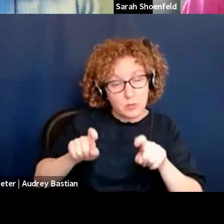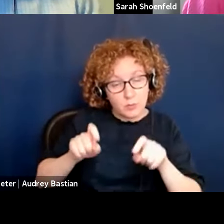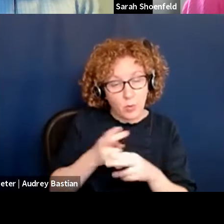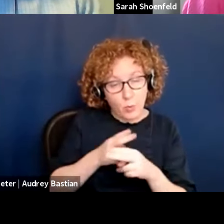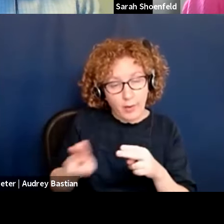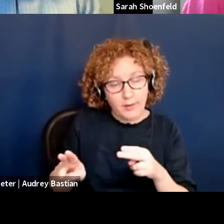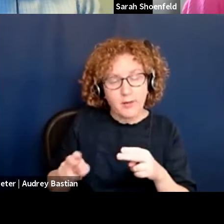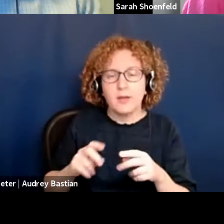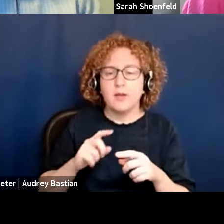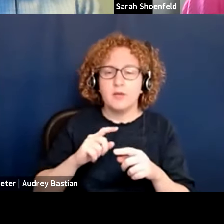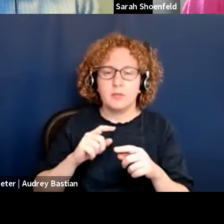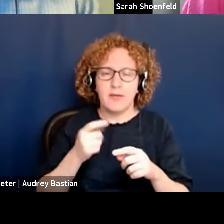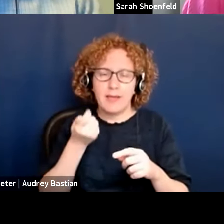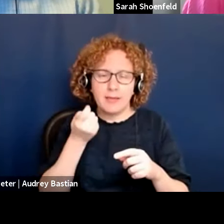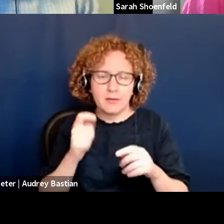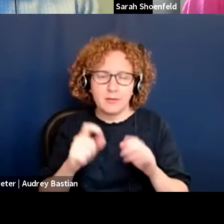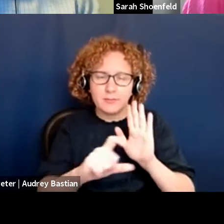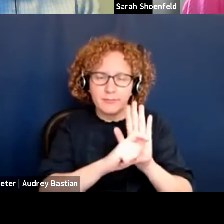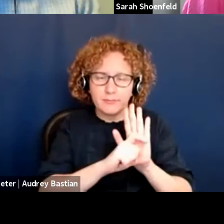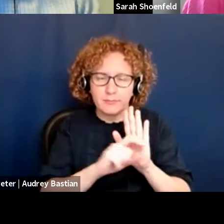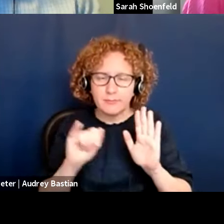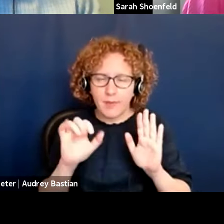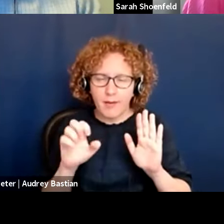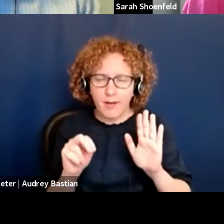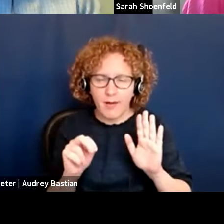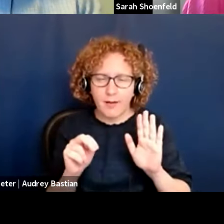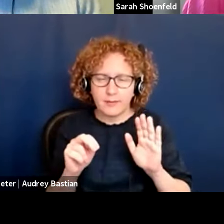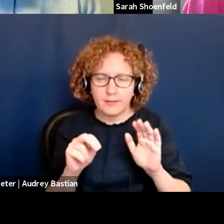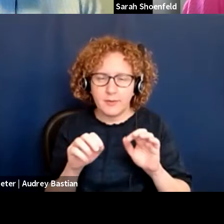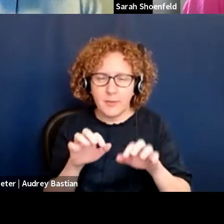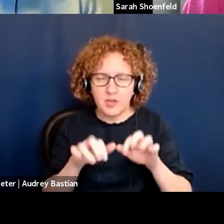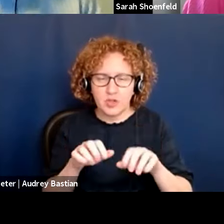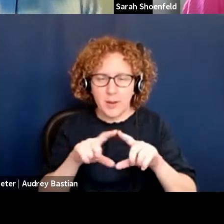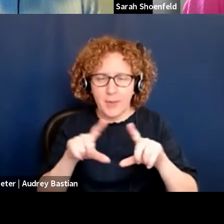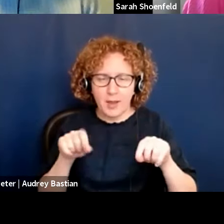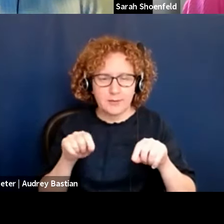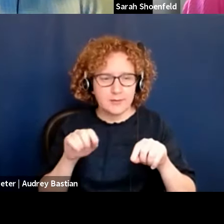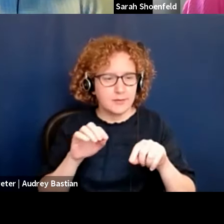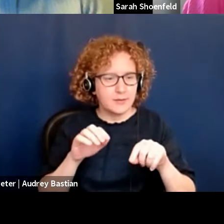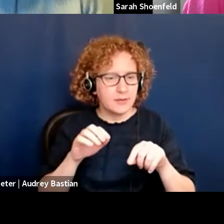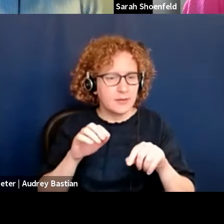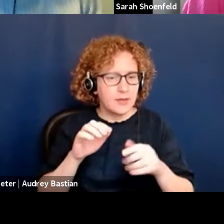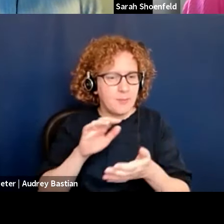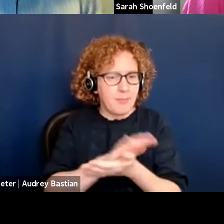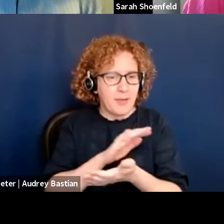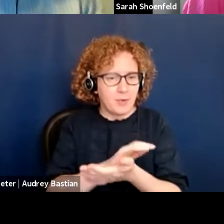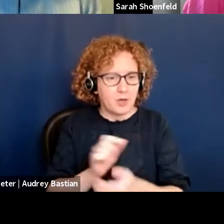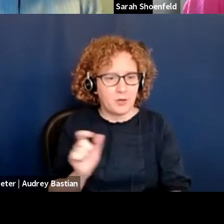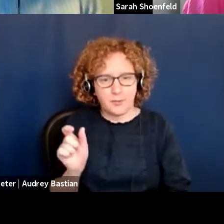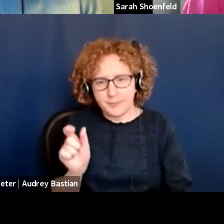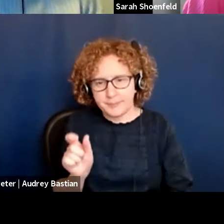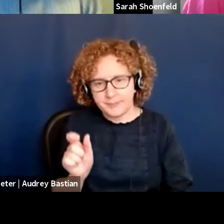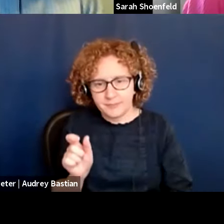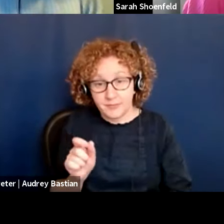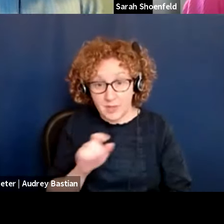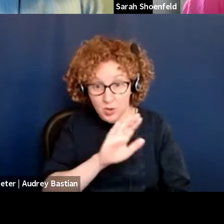a little icon right above the chat box that looks like a little piece of paper. And I don't know if that's on everybody's screen